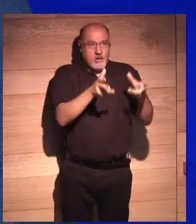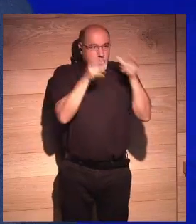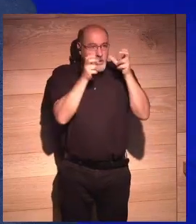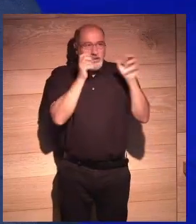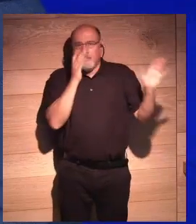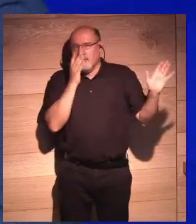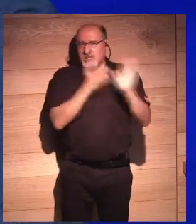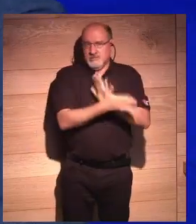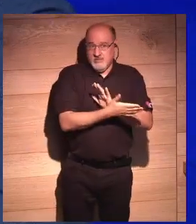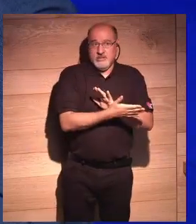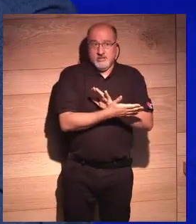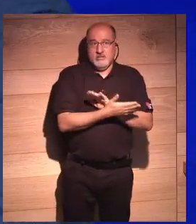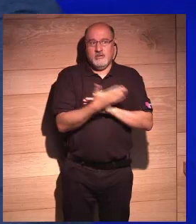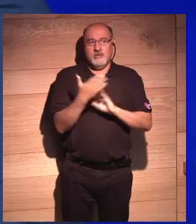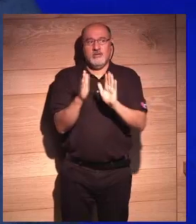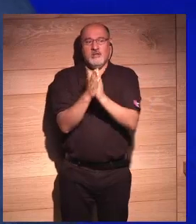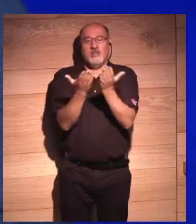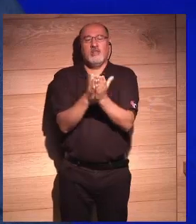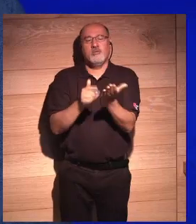faster